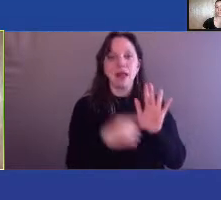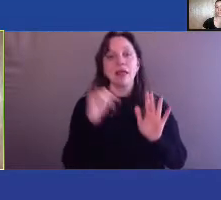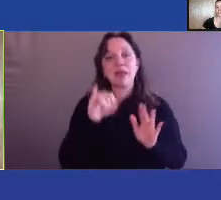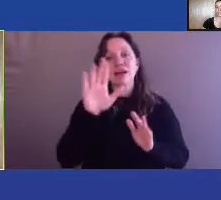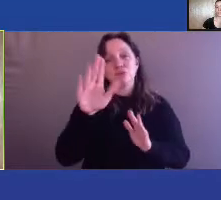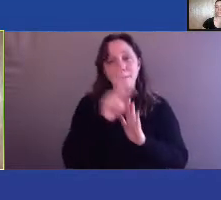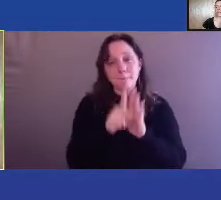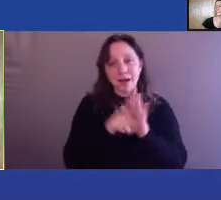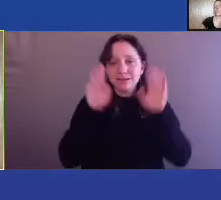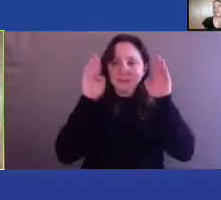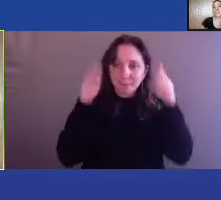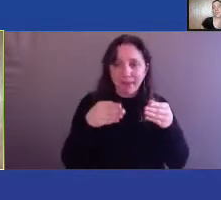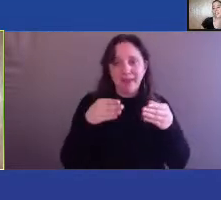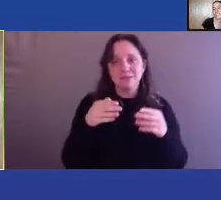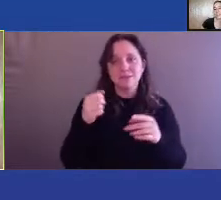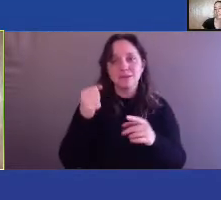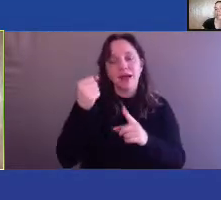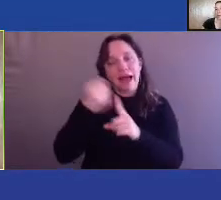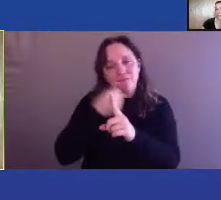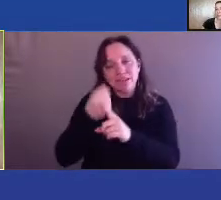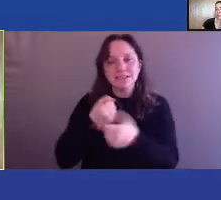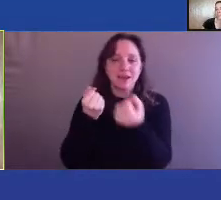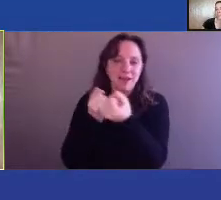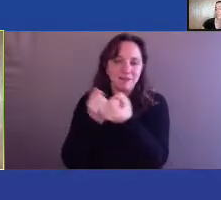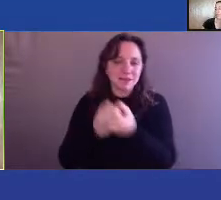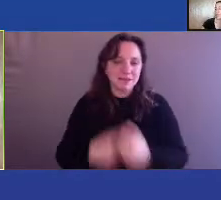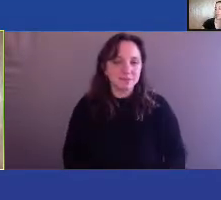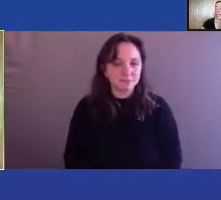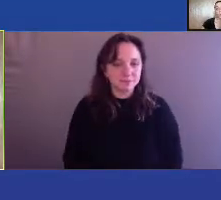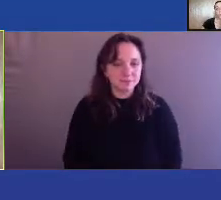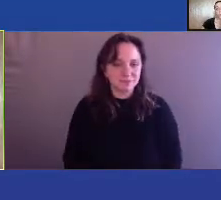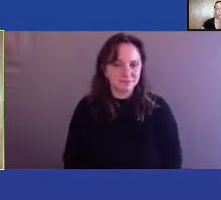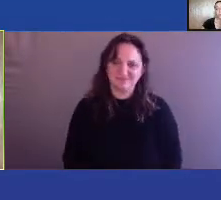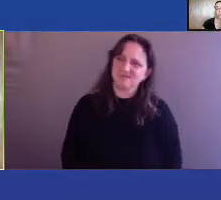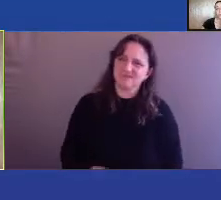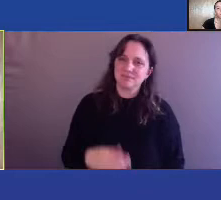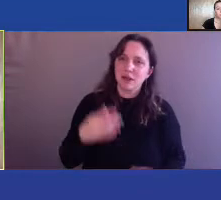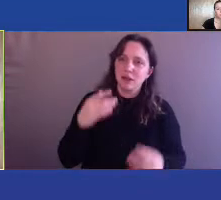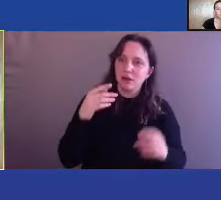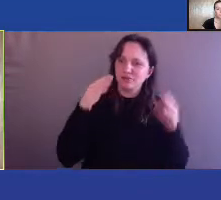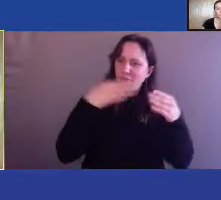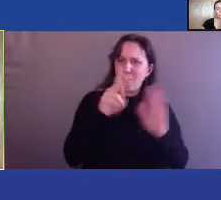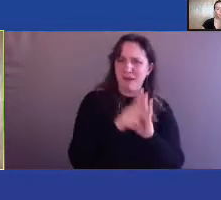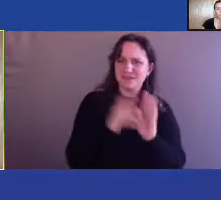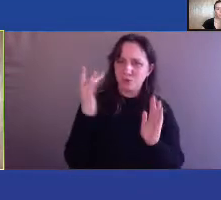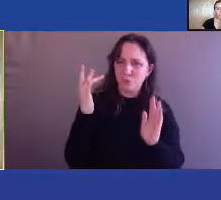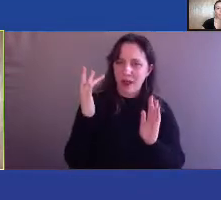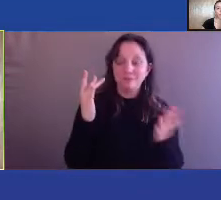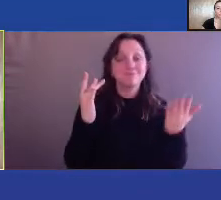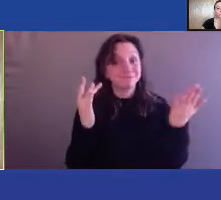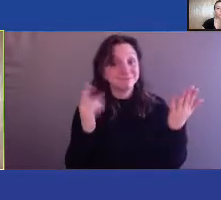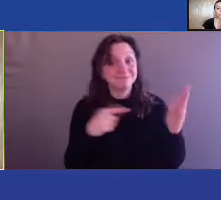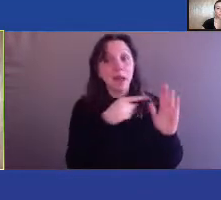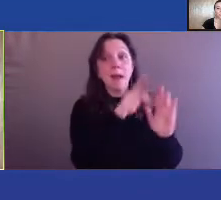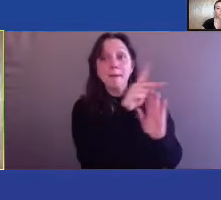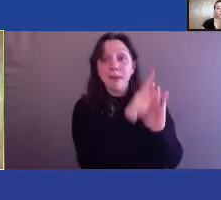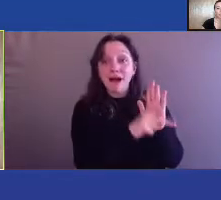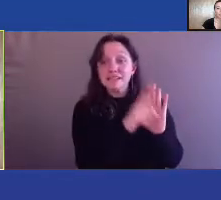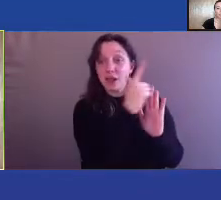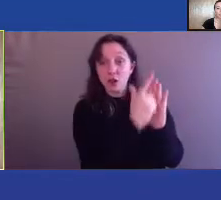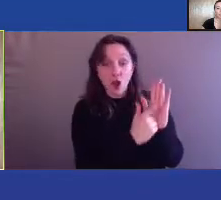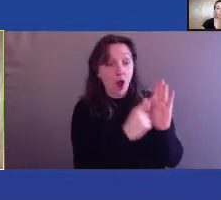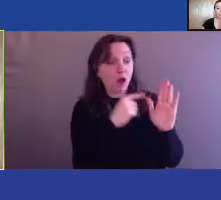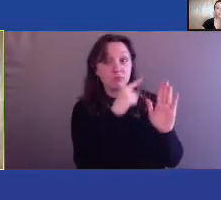action-based. So why is policy work important? Well, public policy shapes how resources